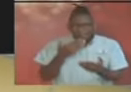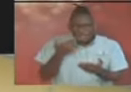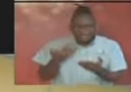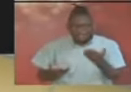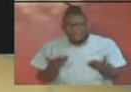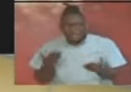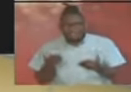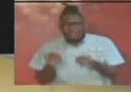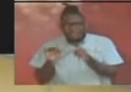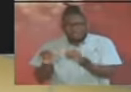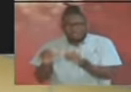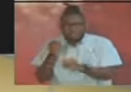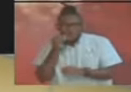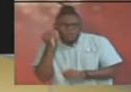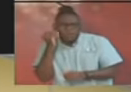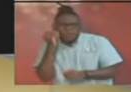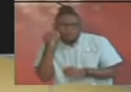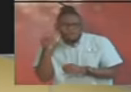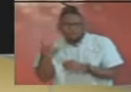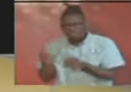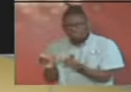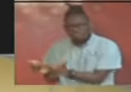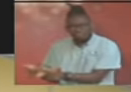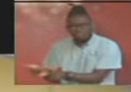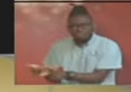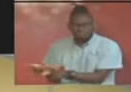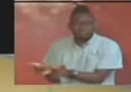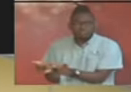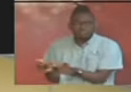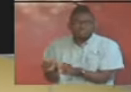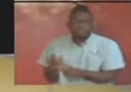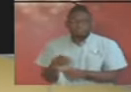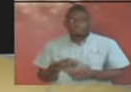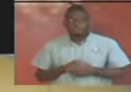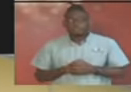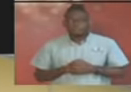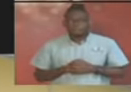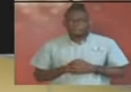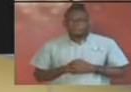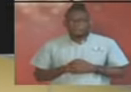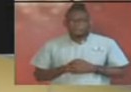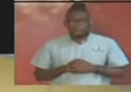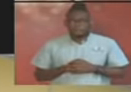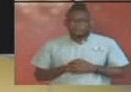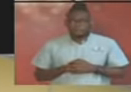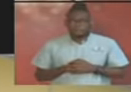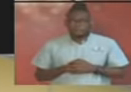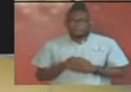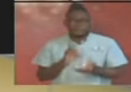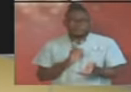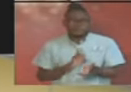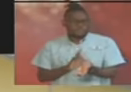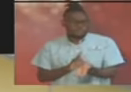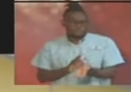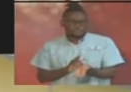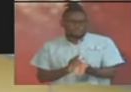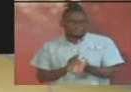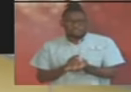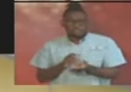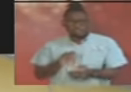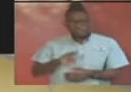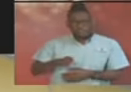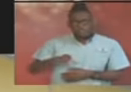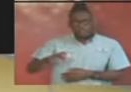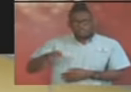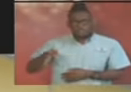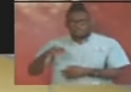Dr. Indar, can you give us an idea of what the variant strains are looking like in terms of